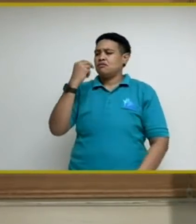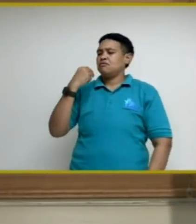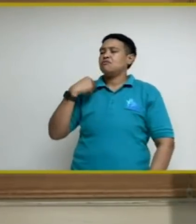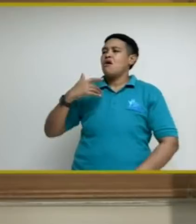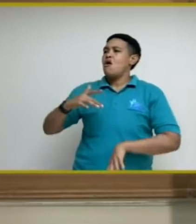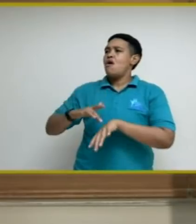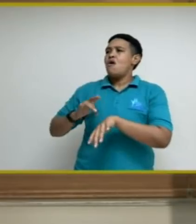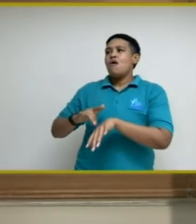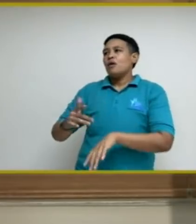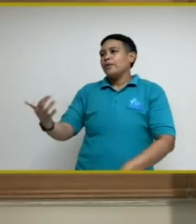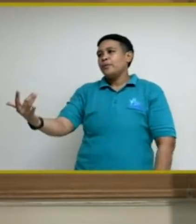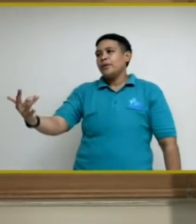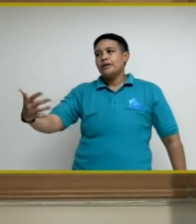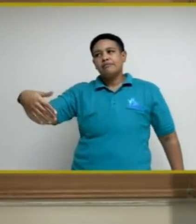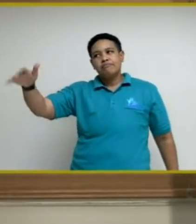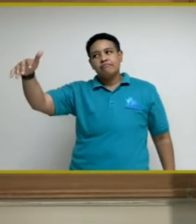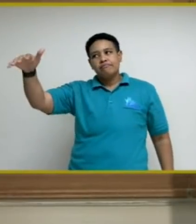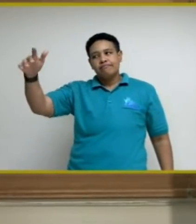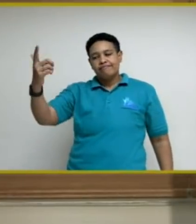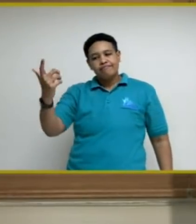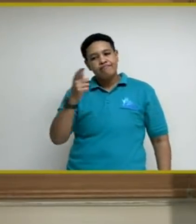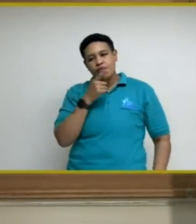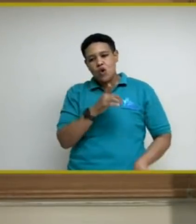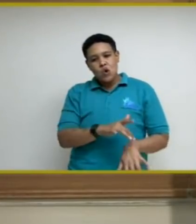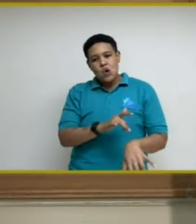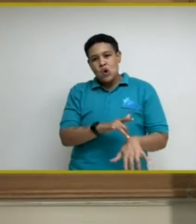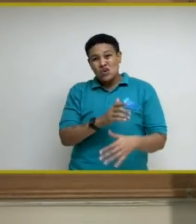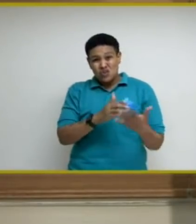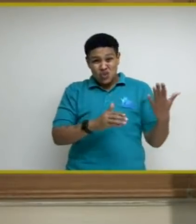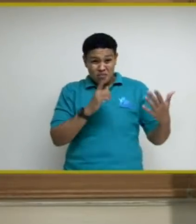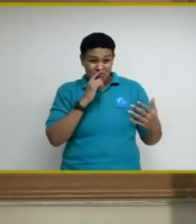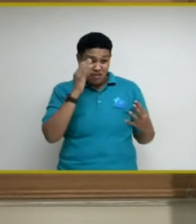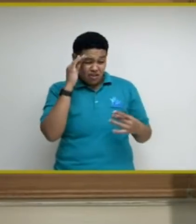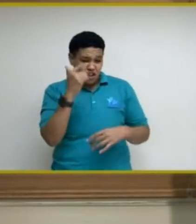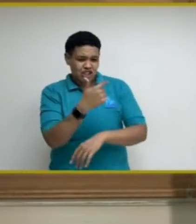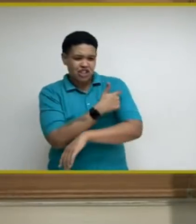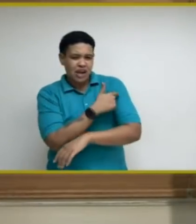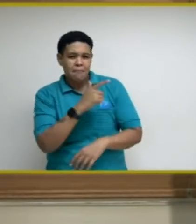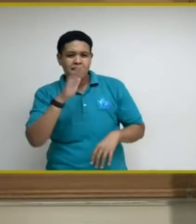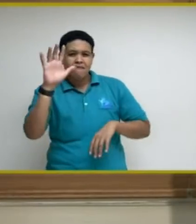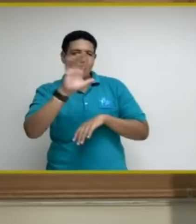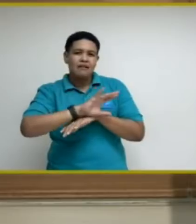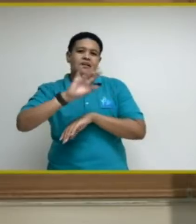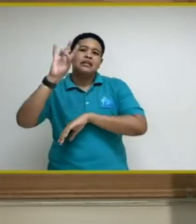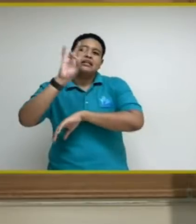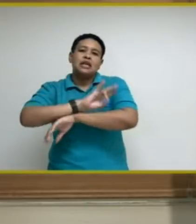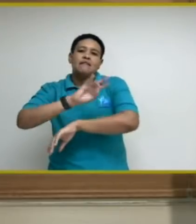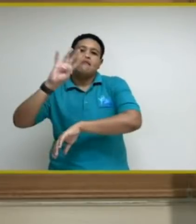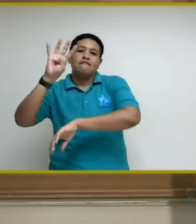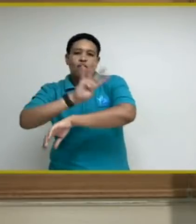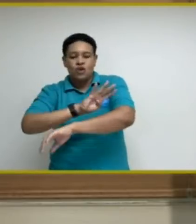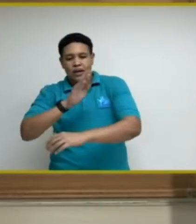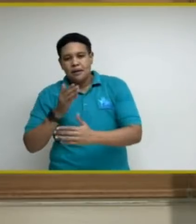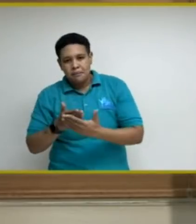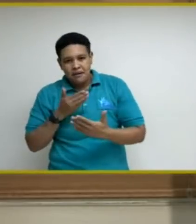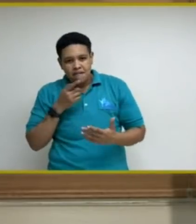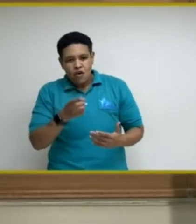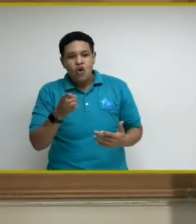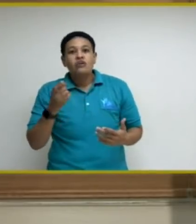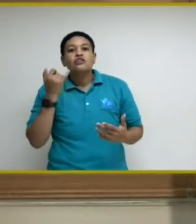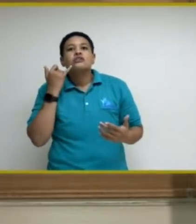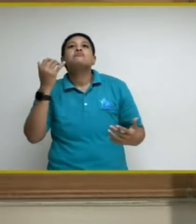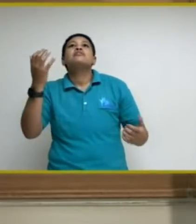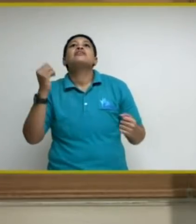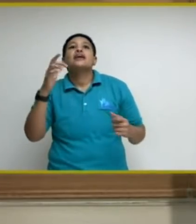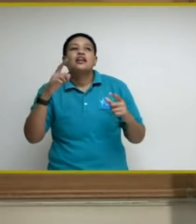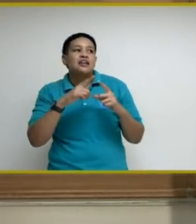concerned about not being able to get a job 5 days, 7 days, 4 days before the due date on